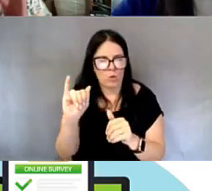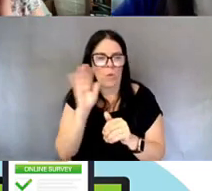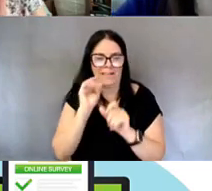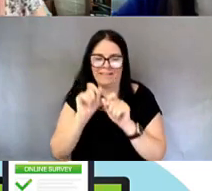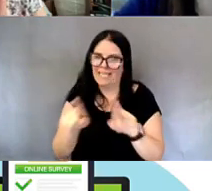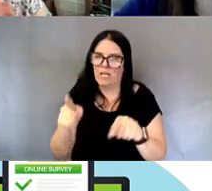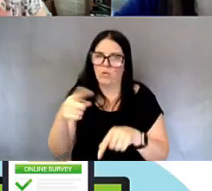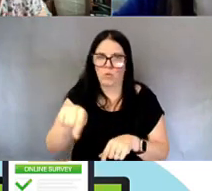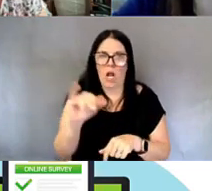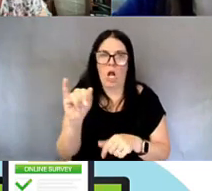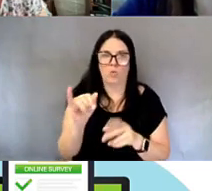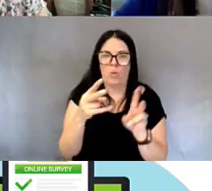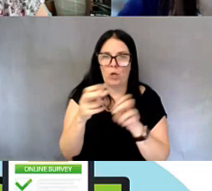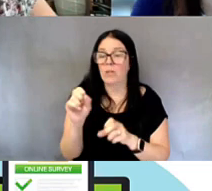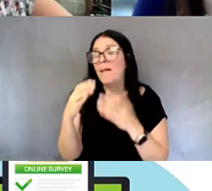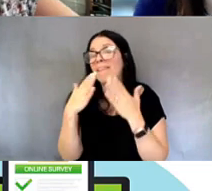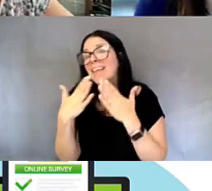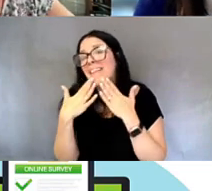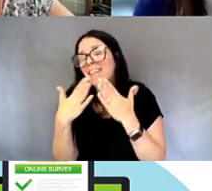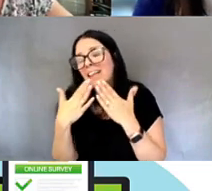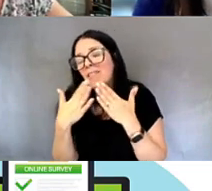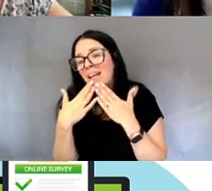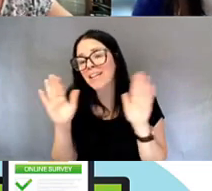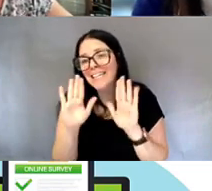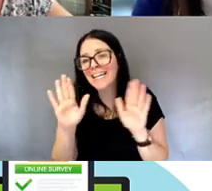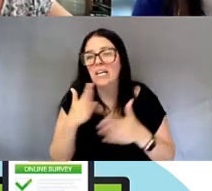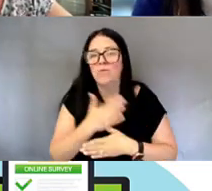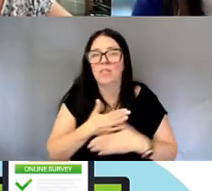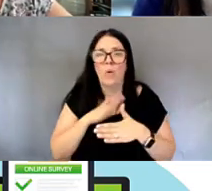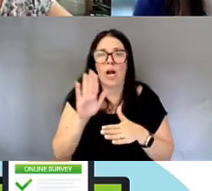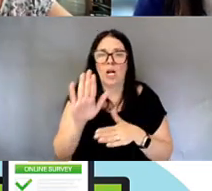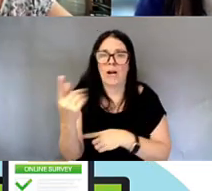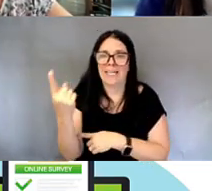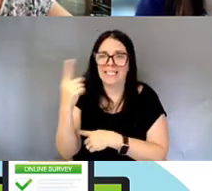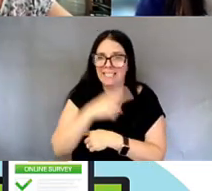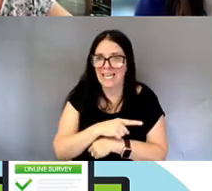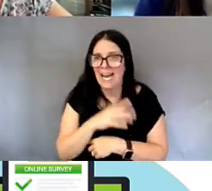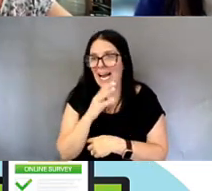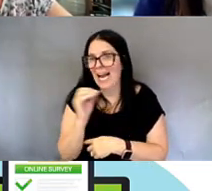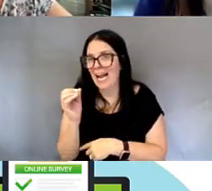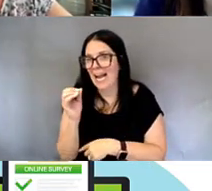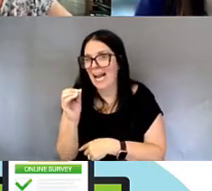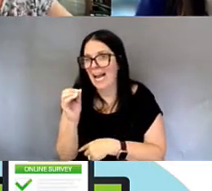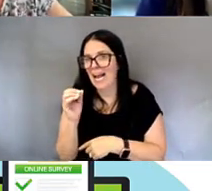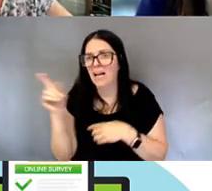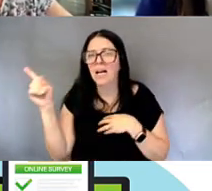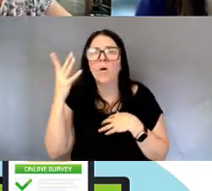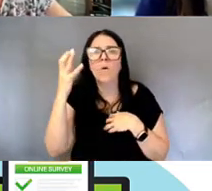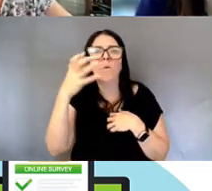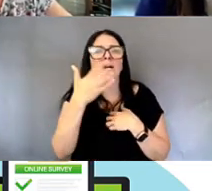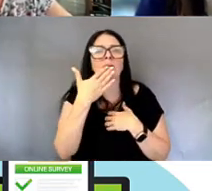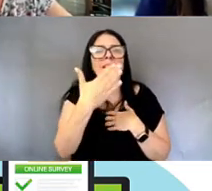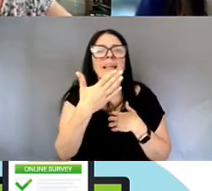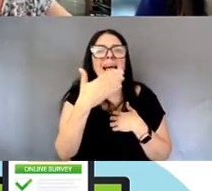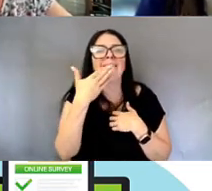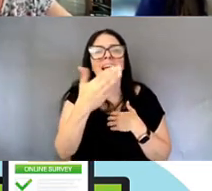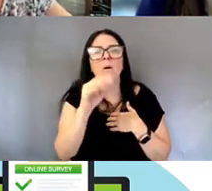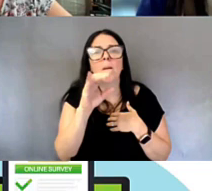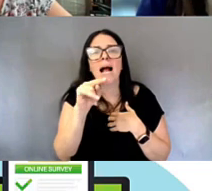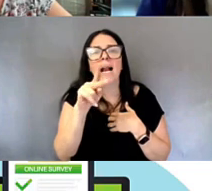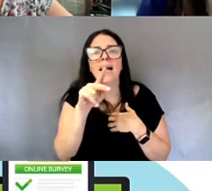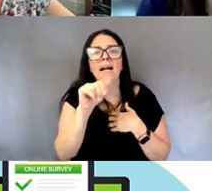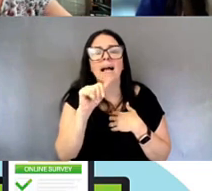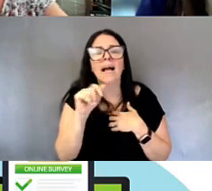So thank you so much, everyone. Enjoy the rest of the day. And we'll see you in the fall. I would like to thank you. Yeah, Smita, go